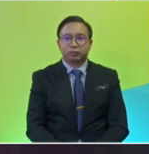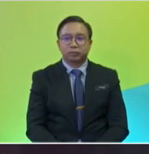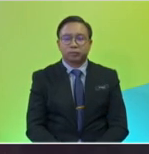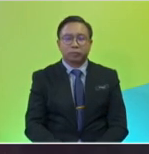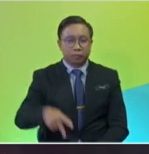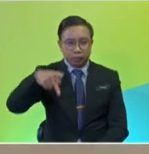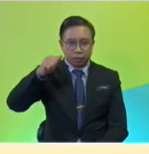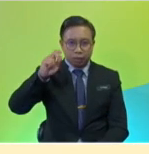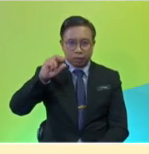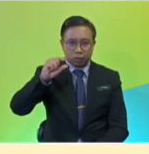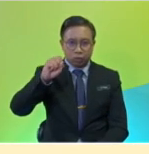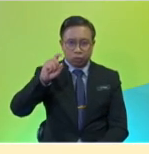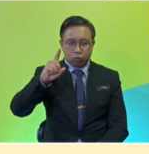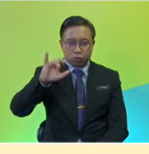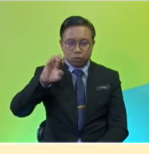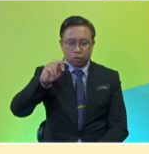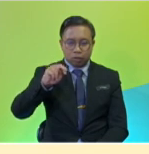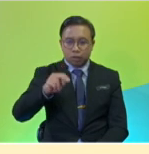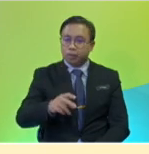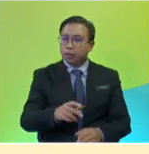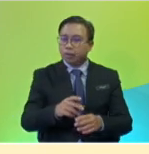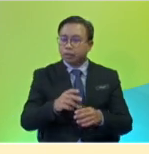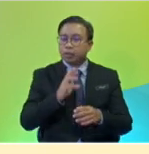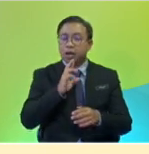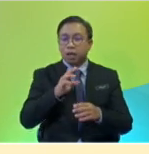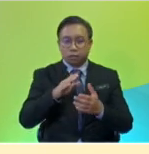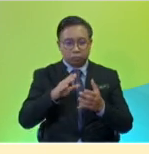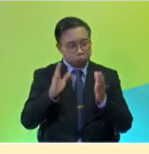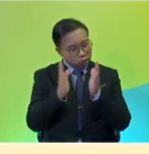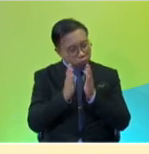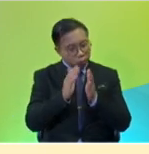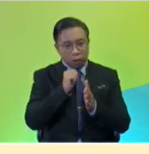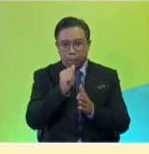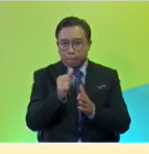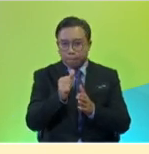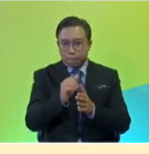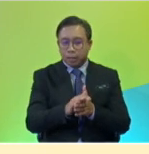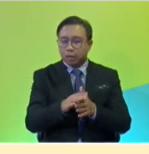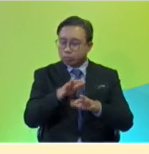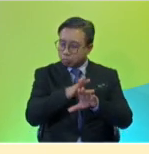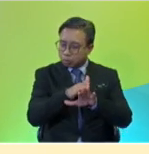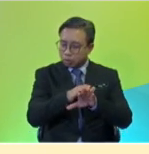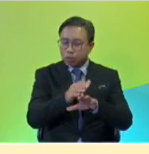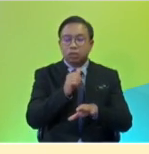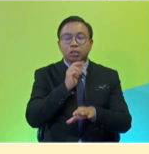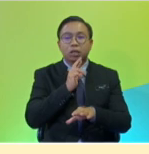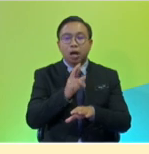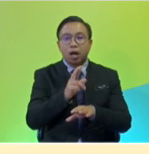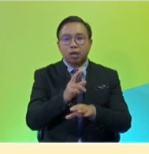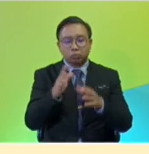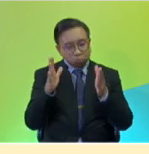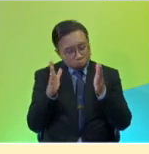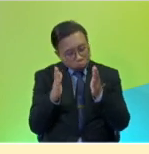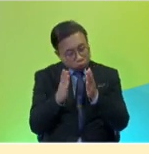Penguins are small, but turtles are smaller. Okay, so Adik Wafiq used